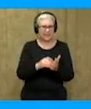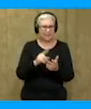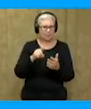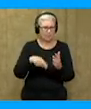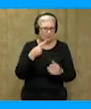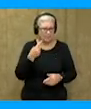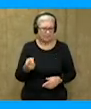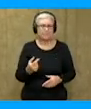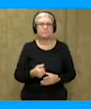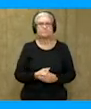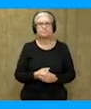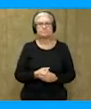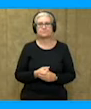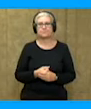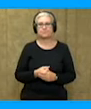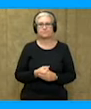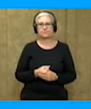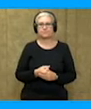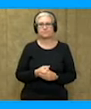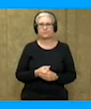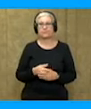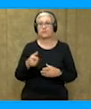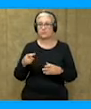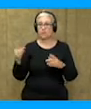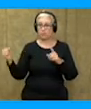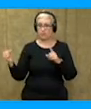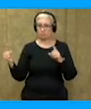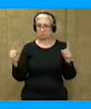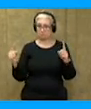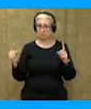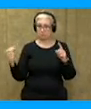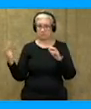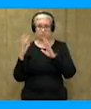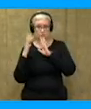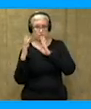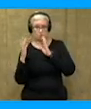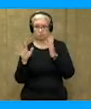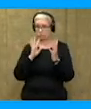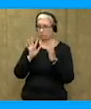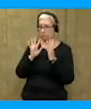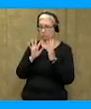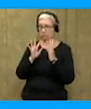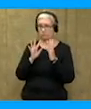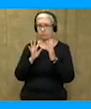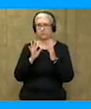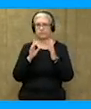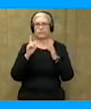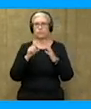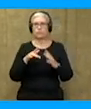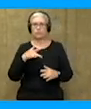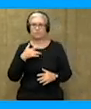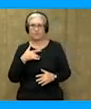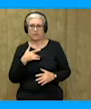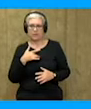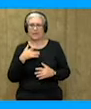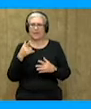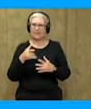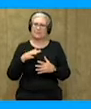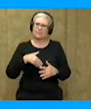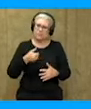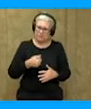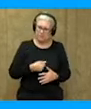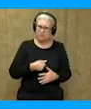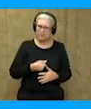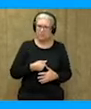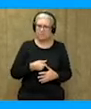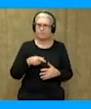communicating. So when you all are having that dialogue and you're talking about your feelings and what's making you upset, make